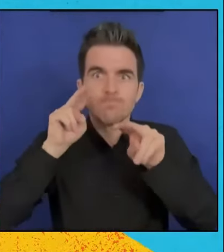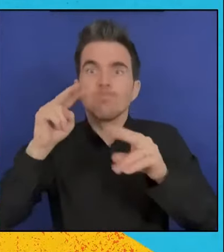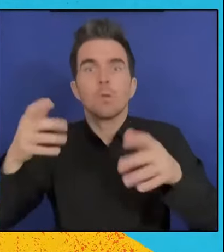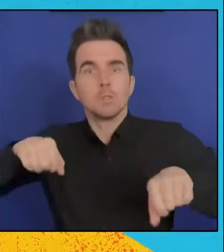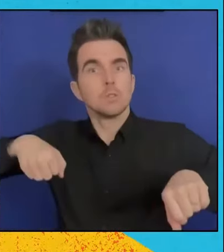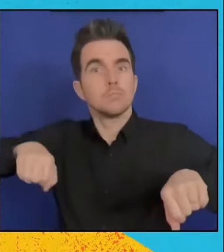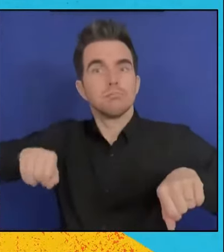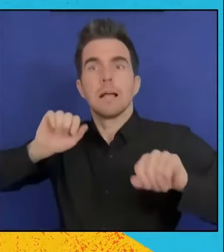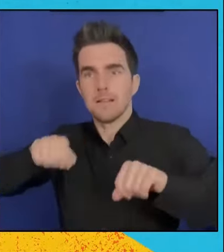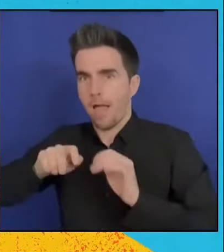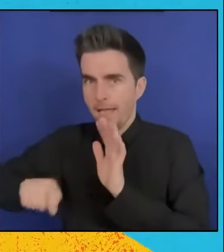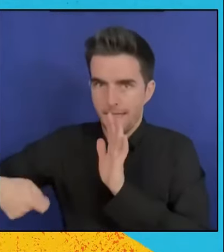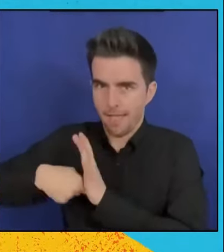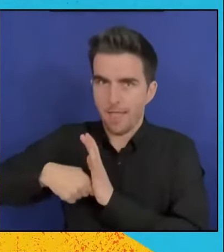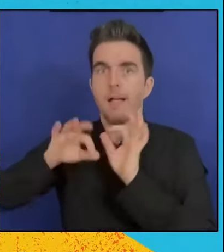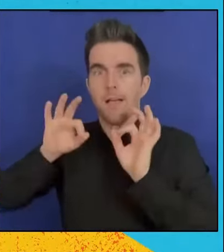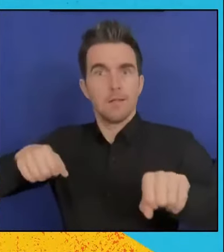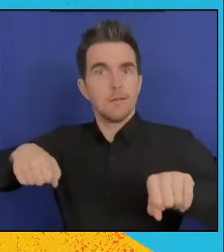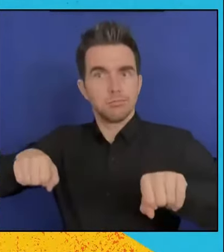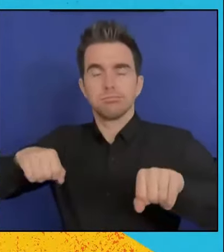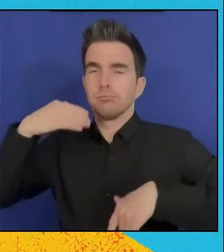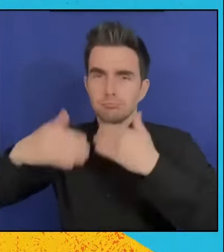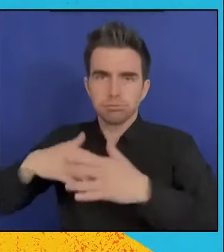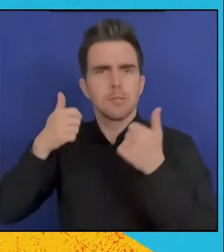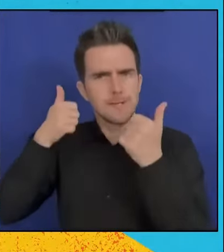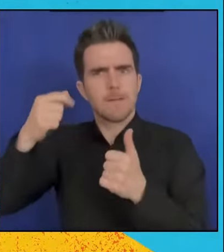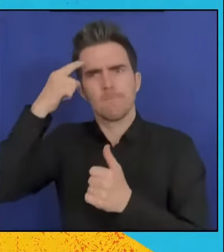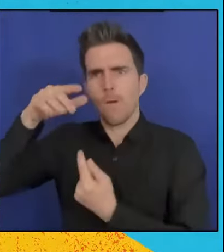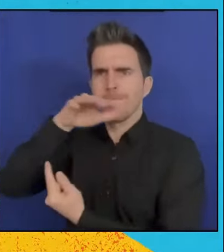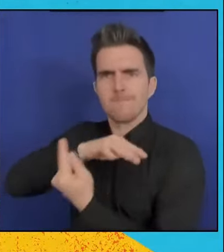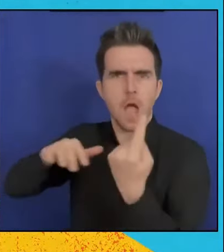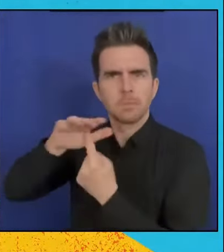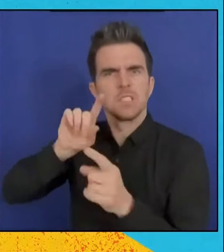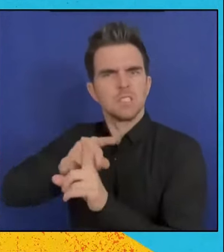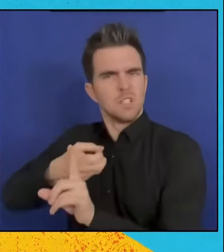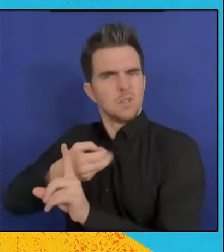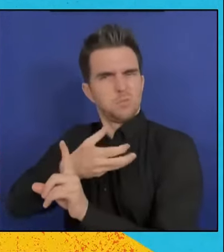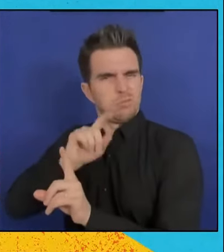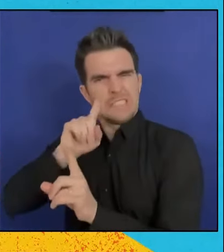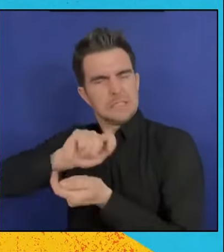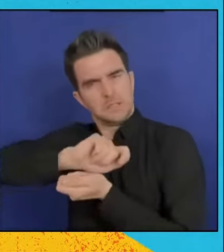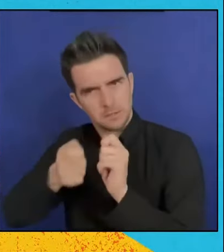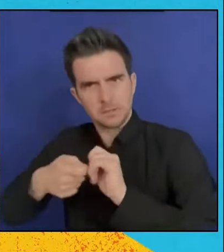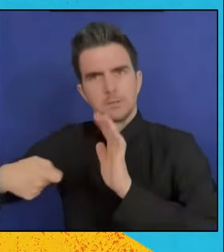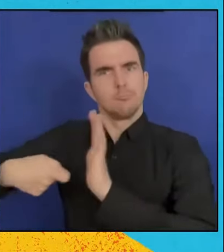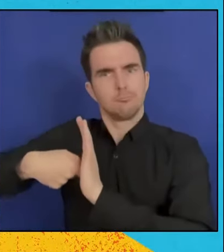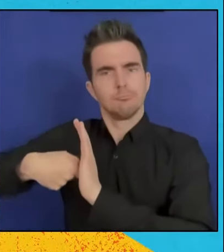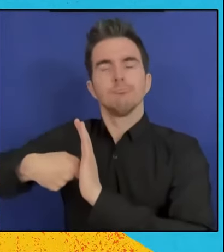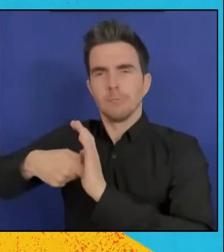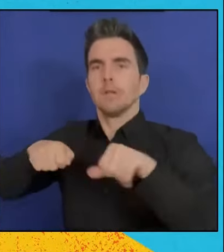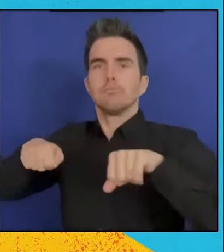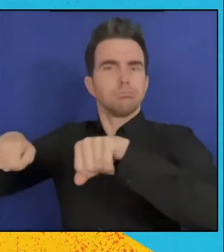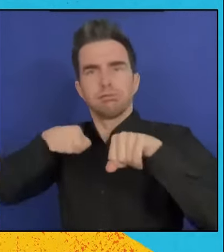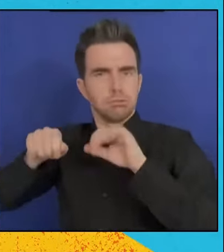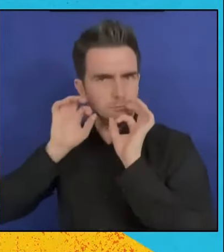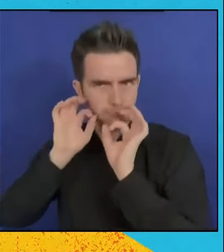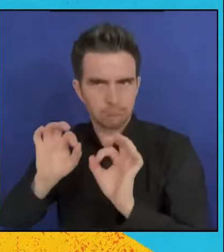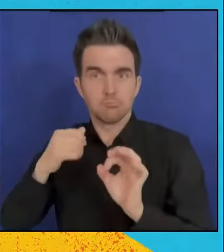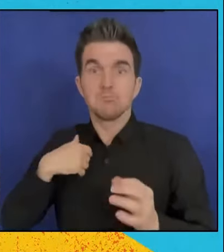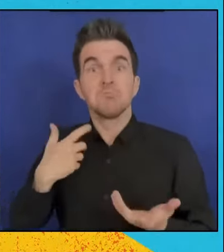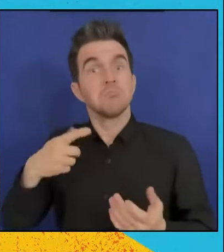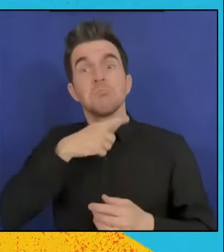Tanzania, we have some few problems. There's increasing temperature, there are low tides, and we keep on complaining without thinking we are the